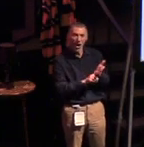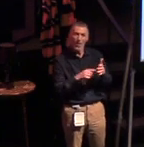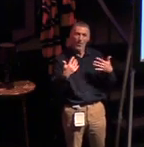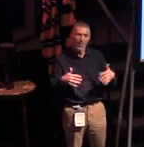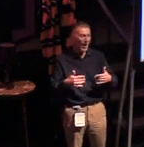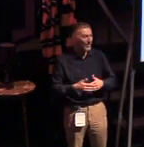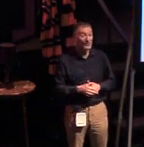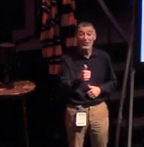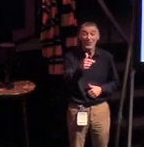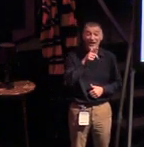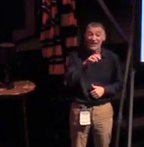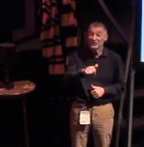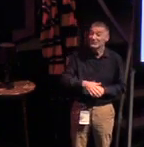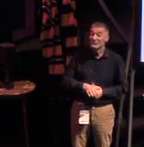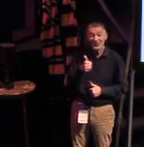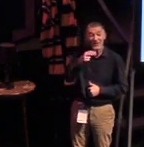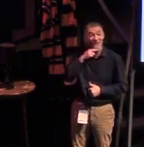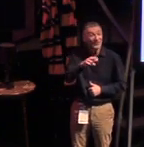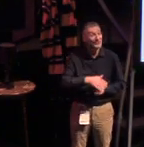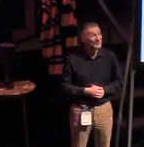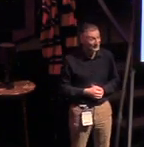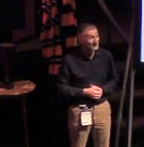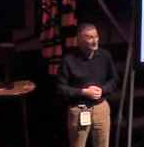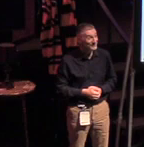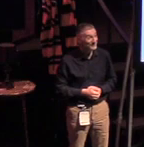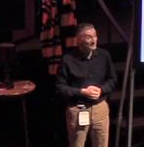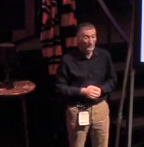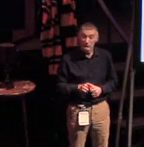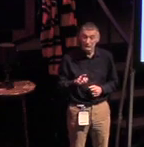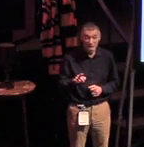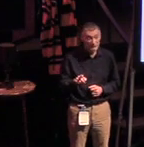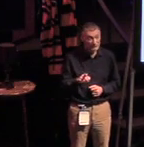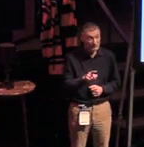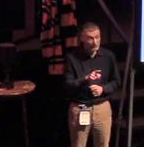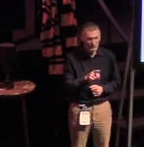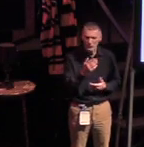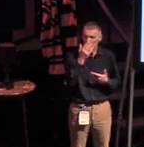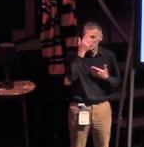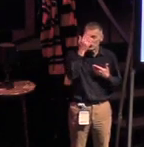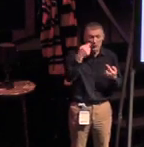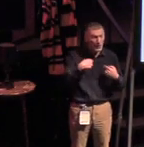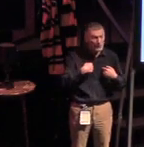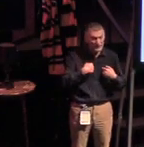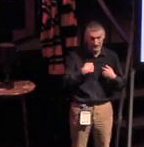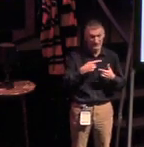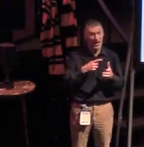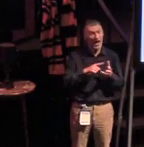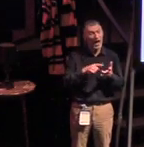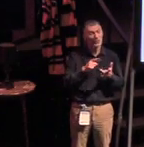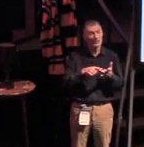good afternoon everybody for those that don't know me I'm also